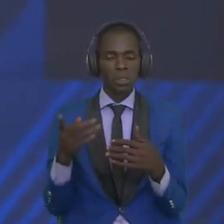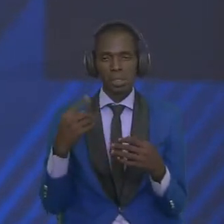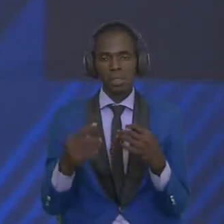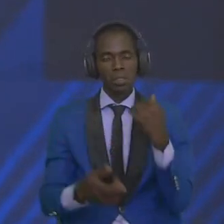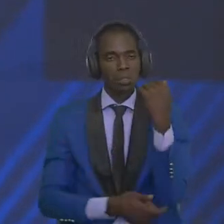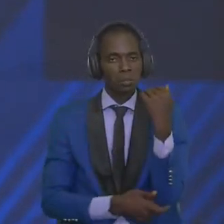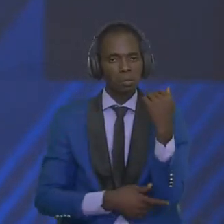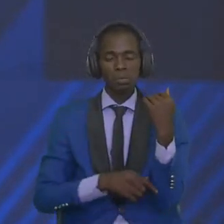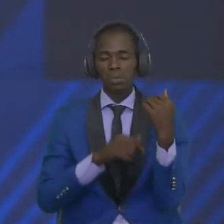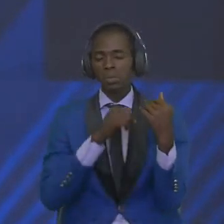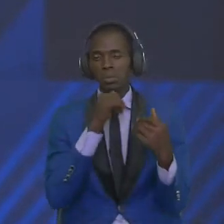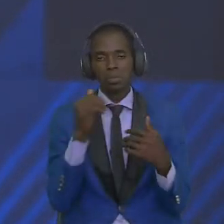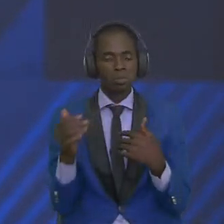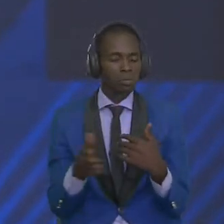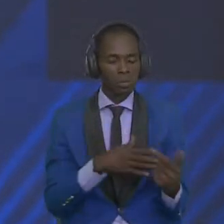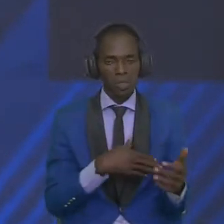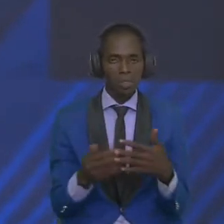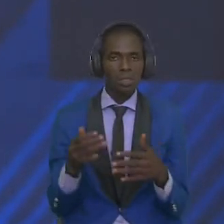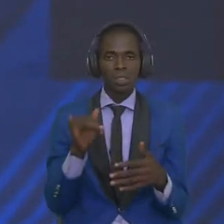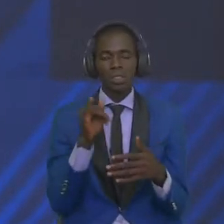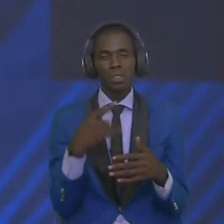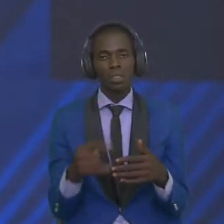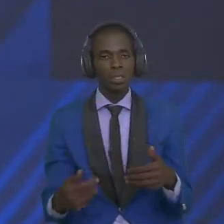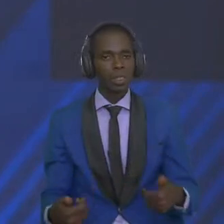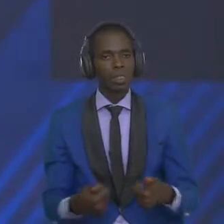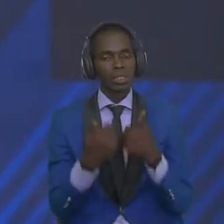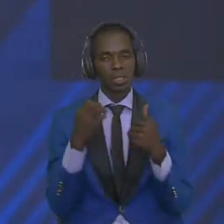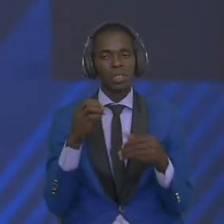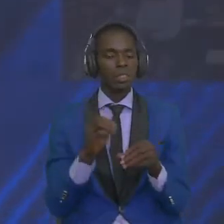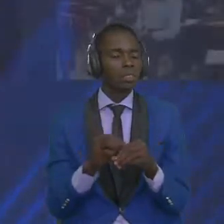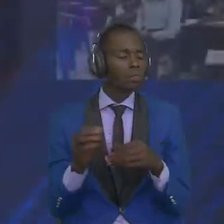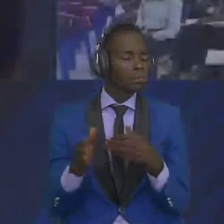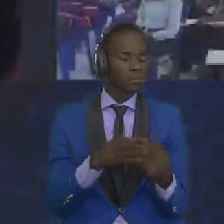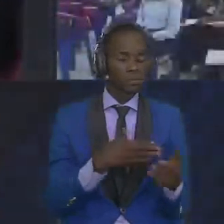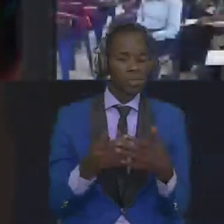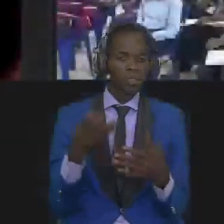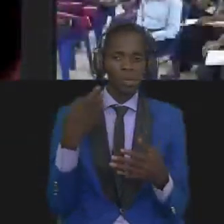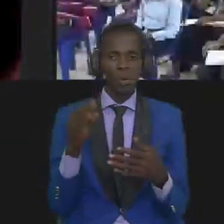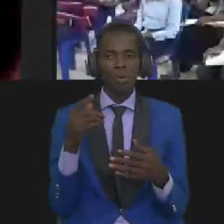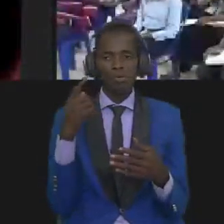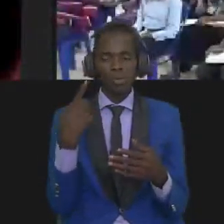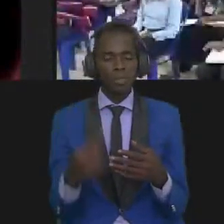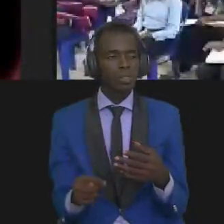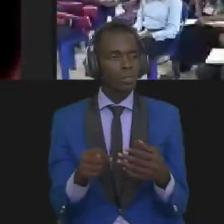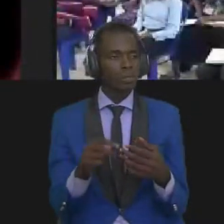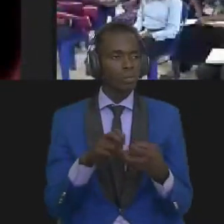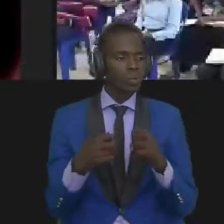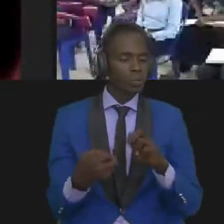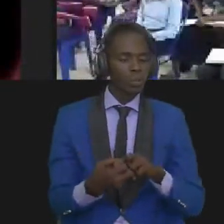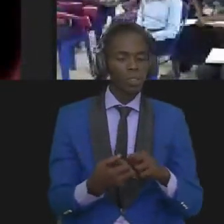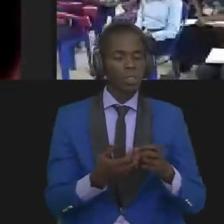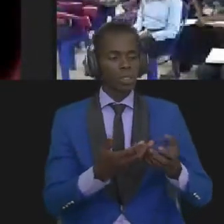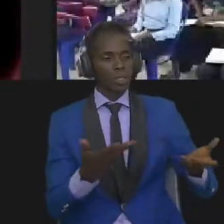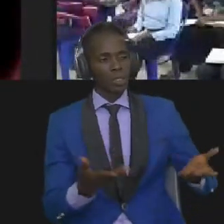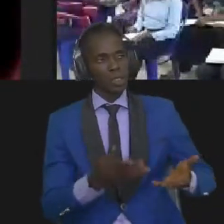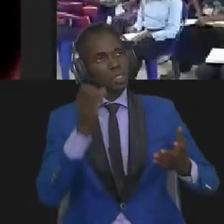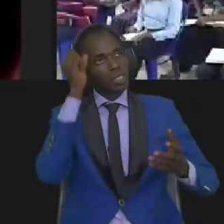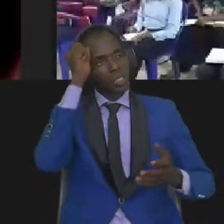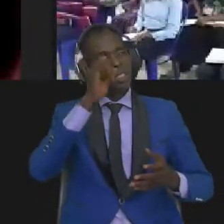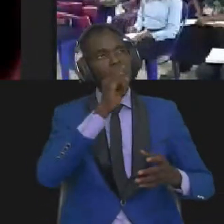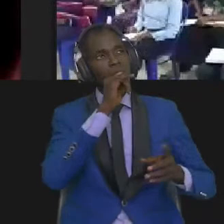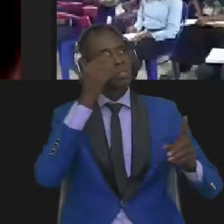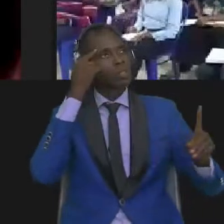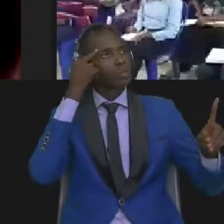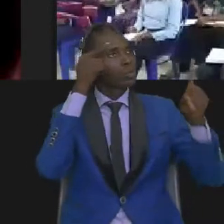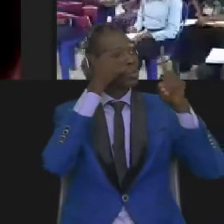in spite of the challenges, in spite of the trials. Here is his goal, here is his purpose, and here is his